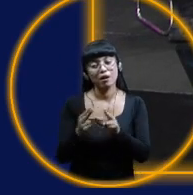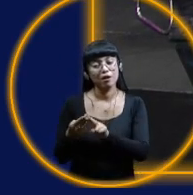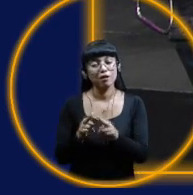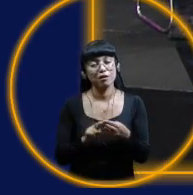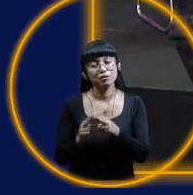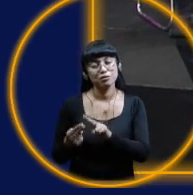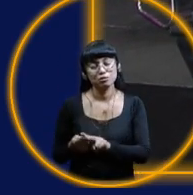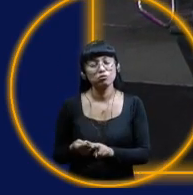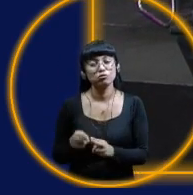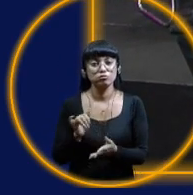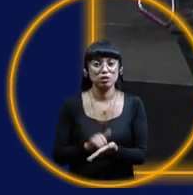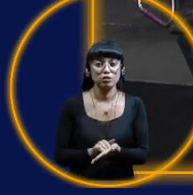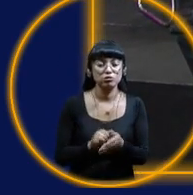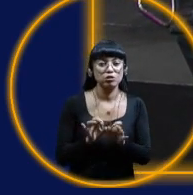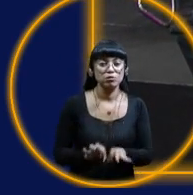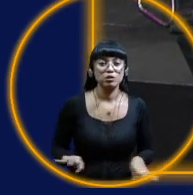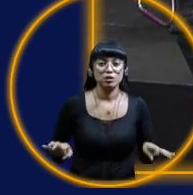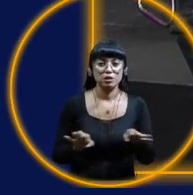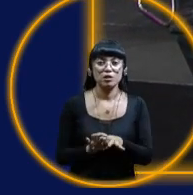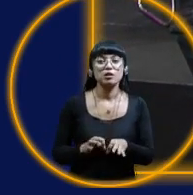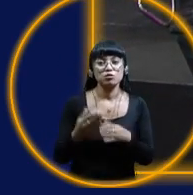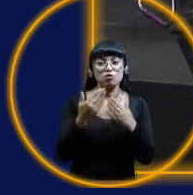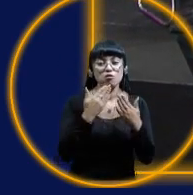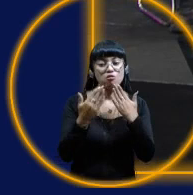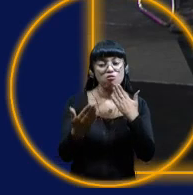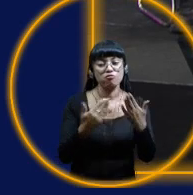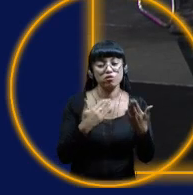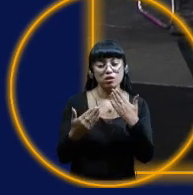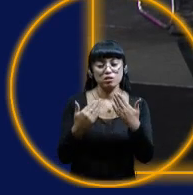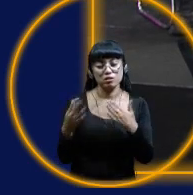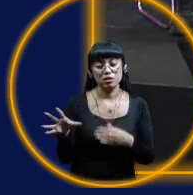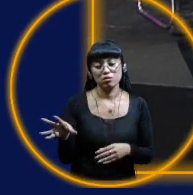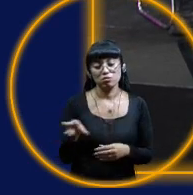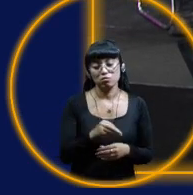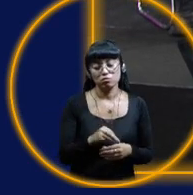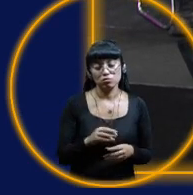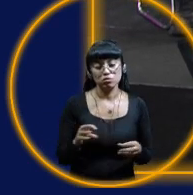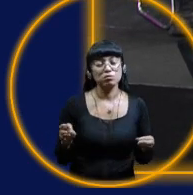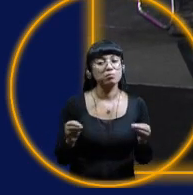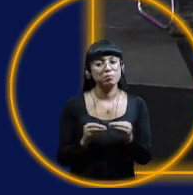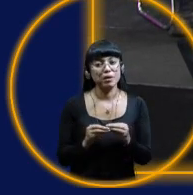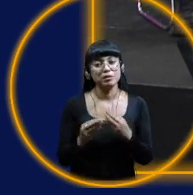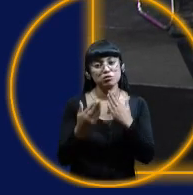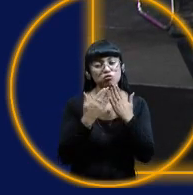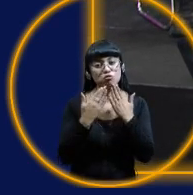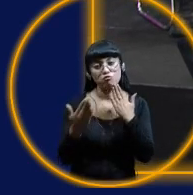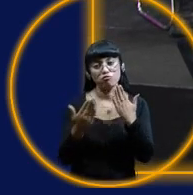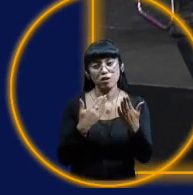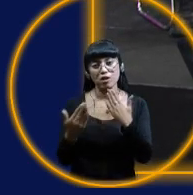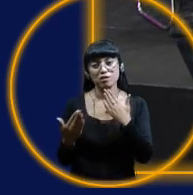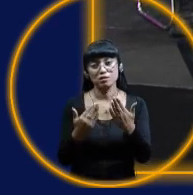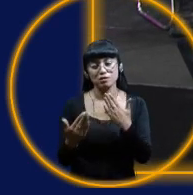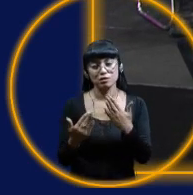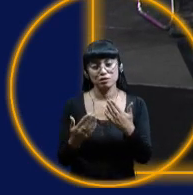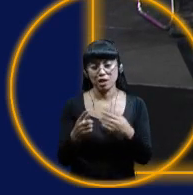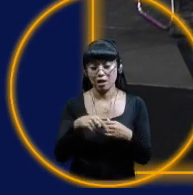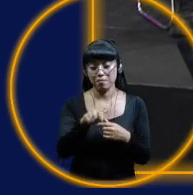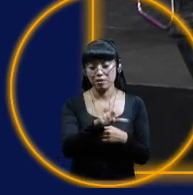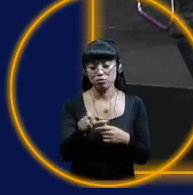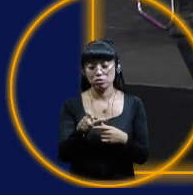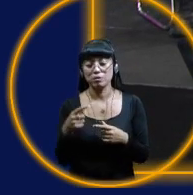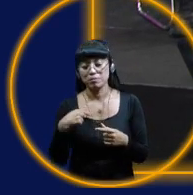trustworthy to your audience and trustworthy to your business partners, and